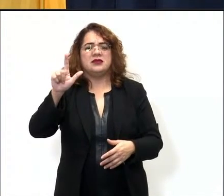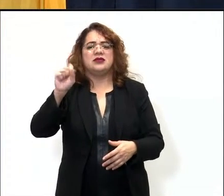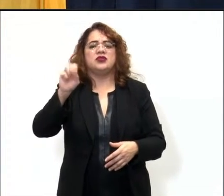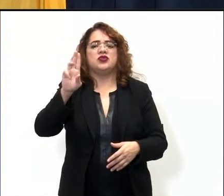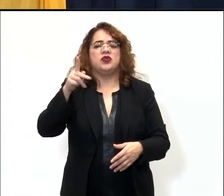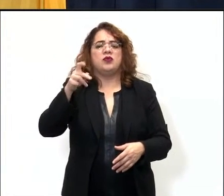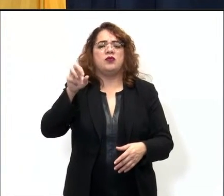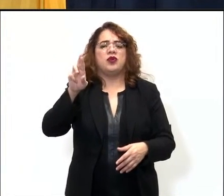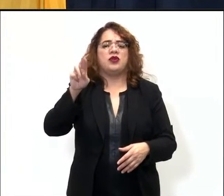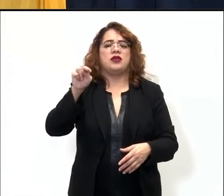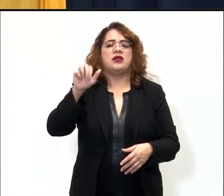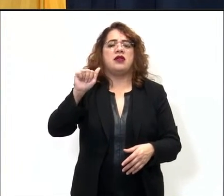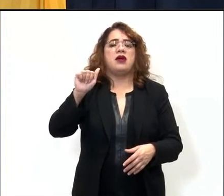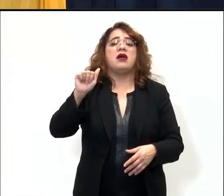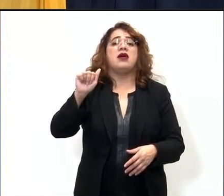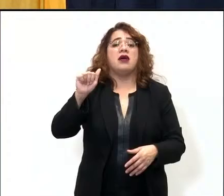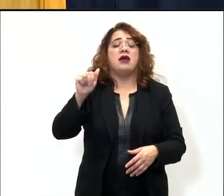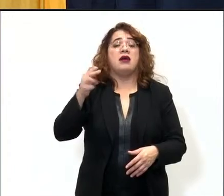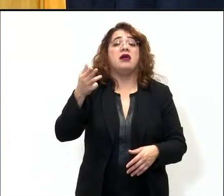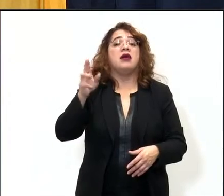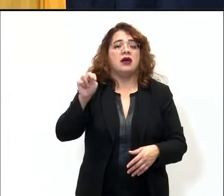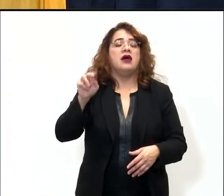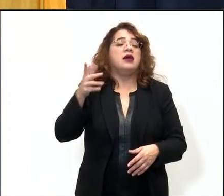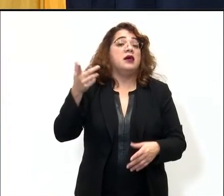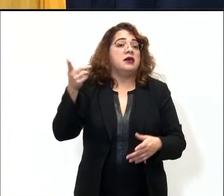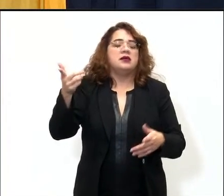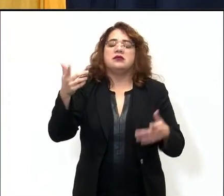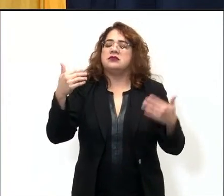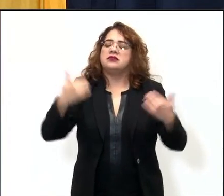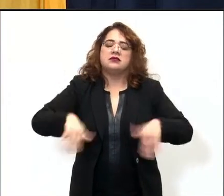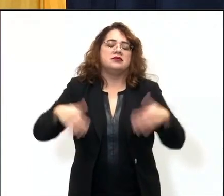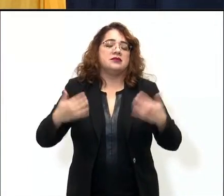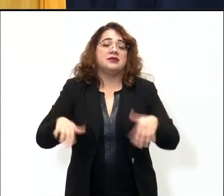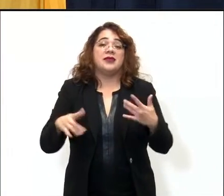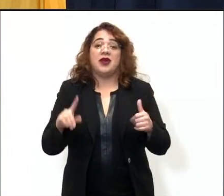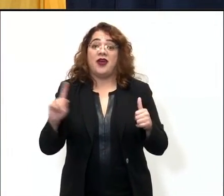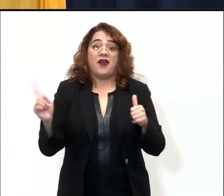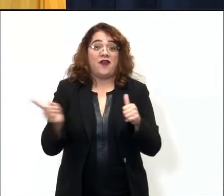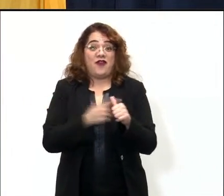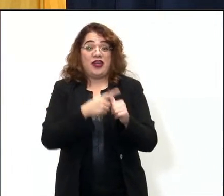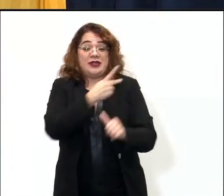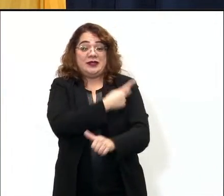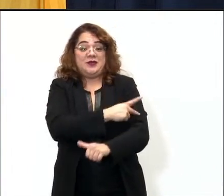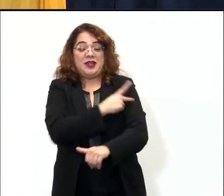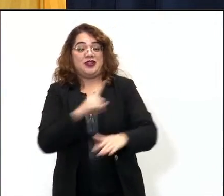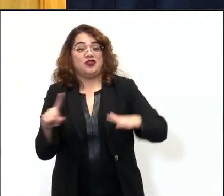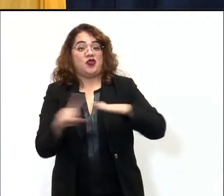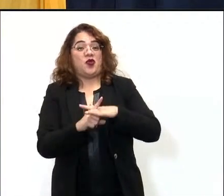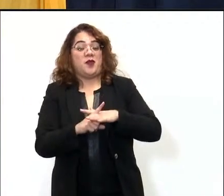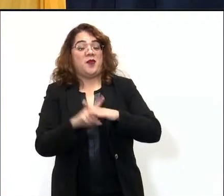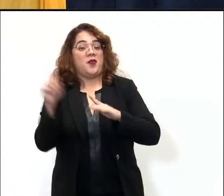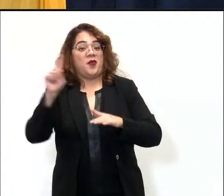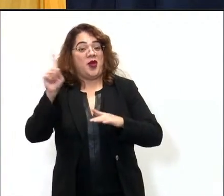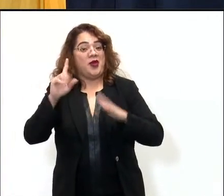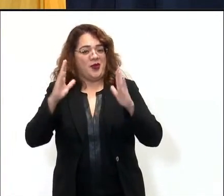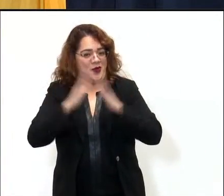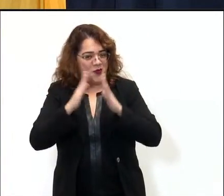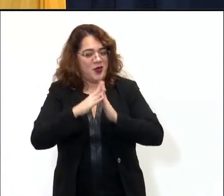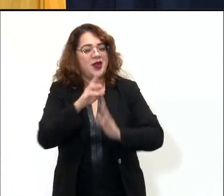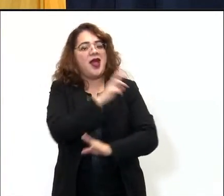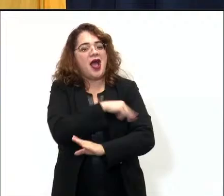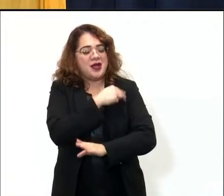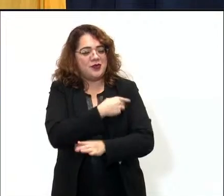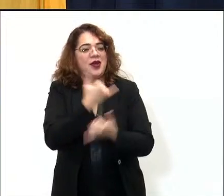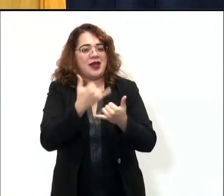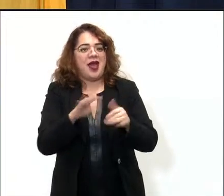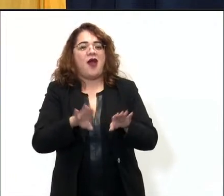for this project. The hospital got their first patient yesterday, and now are receiving